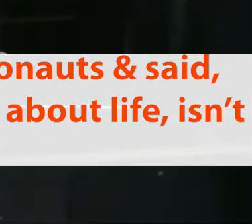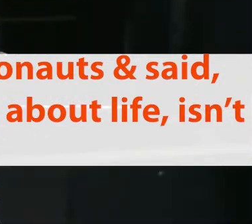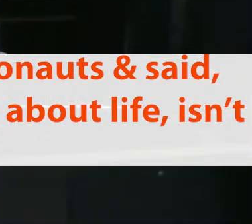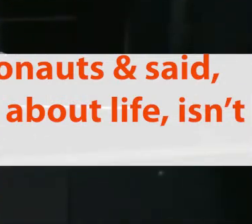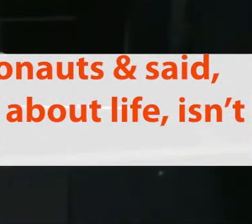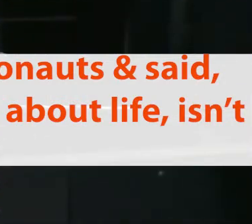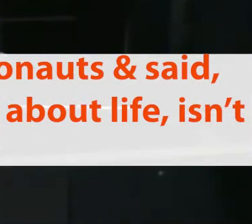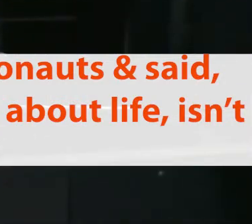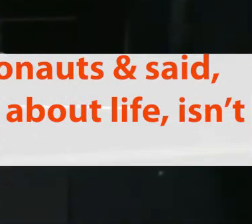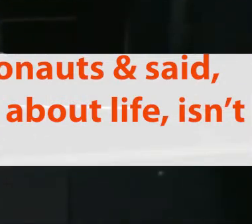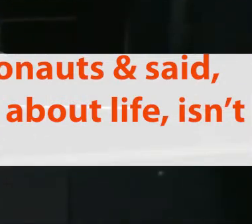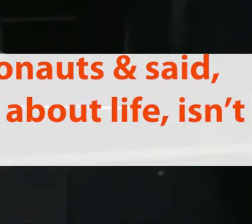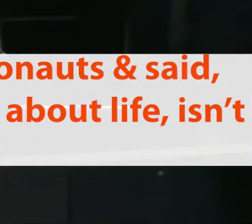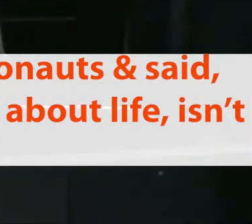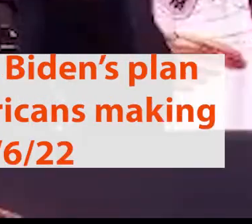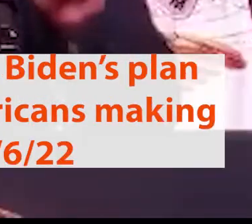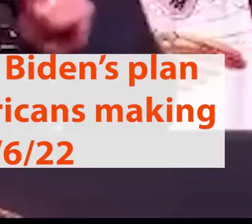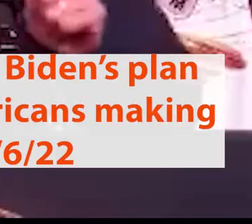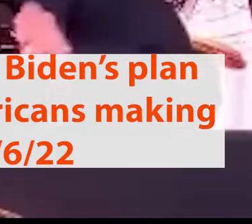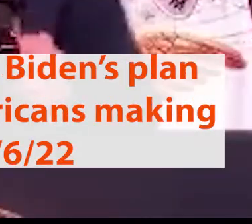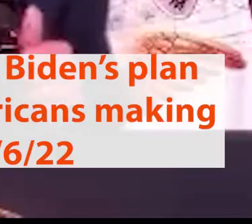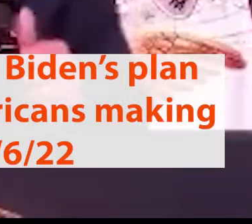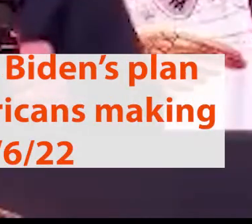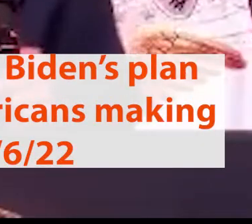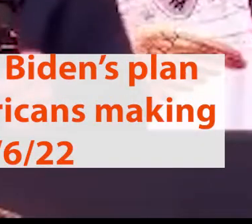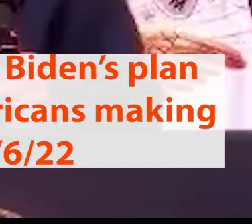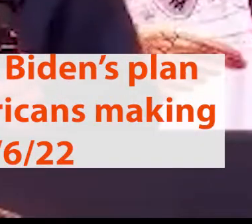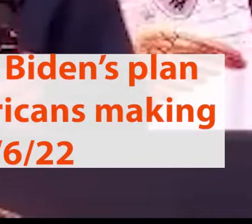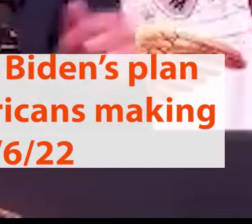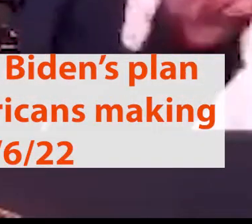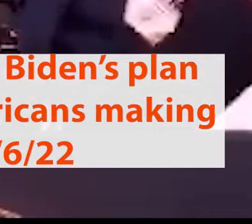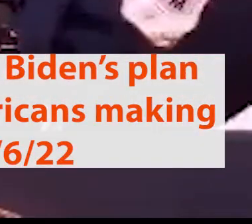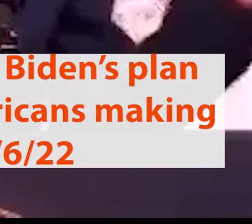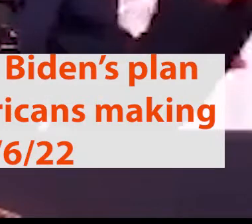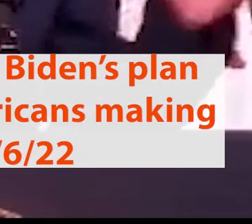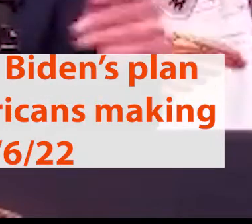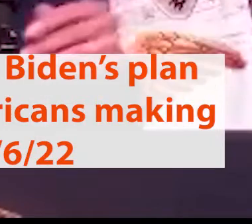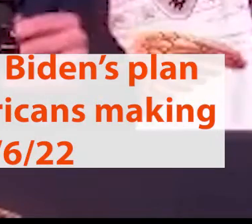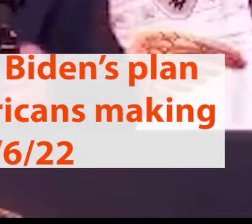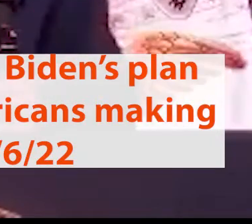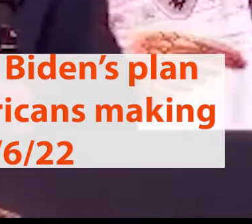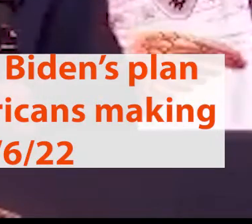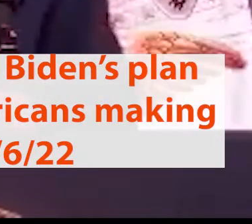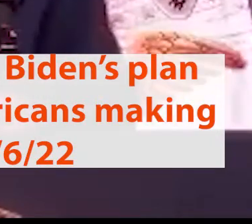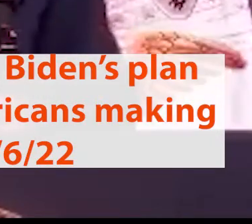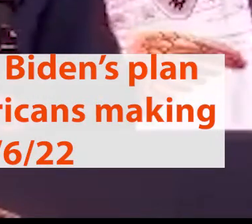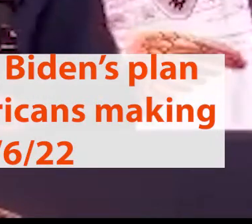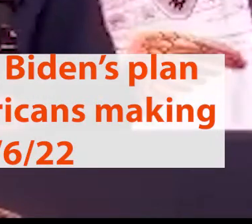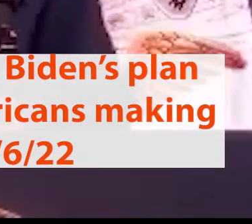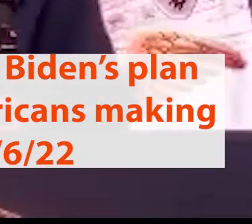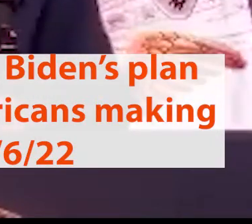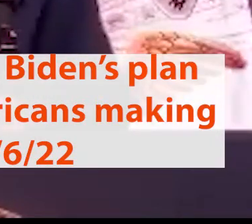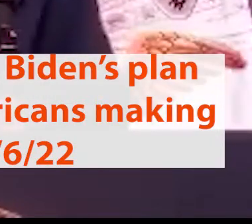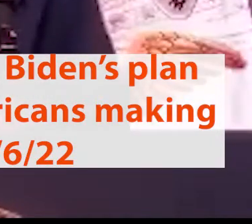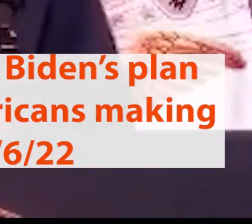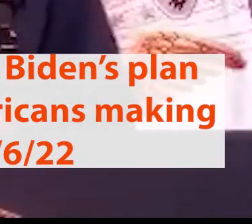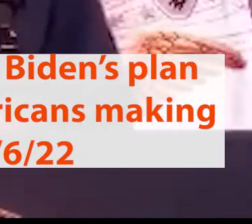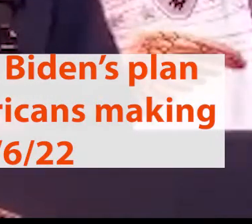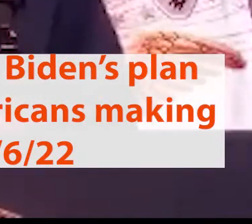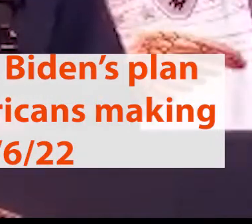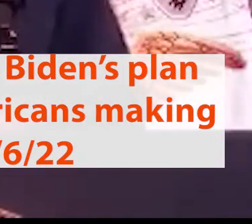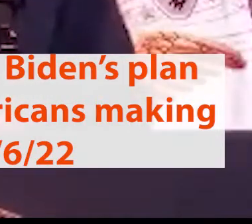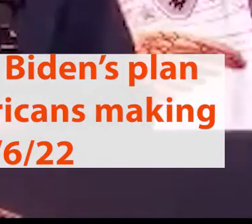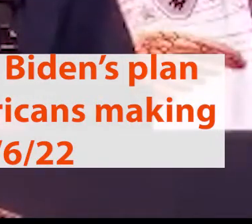really is so exciting. When President Biden and I ran for office, we promised that we would not raise taxes